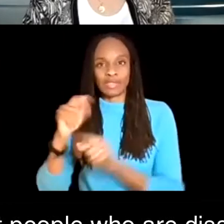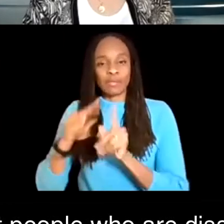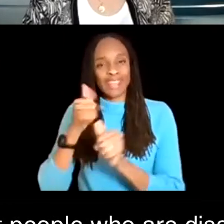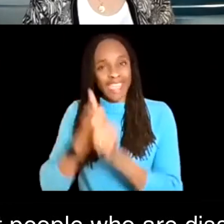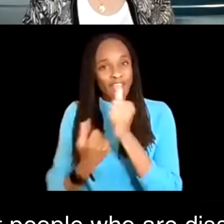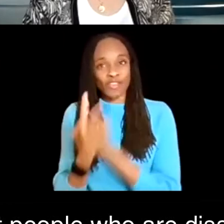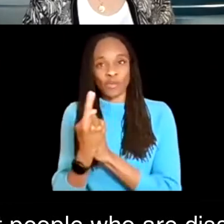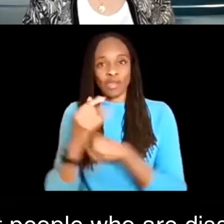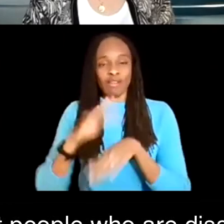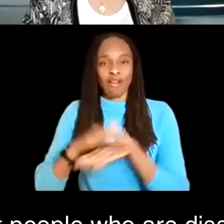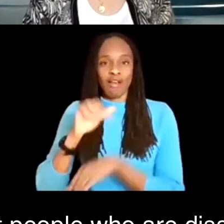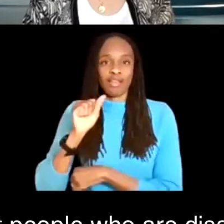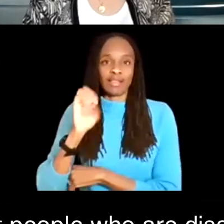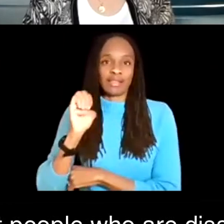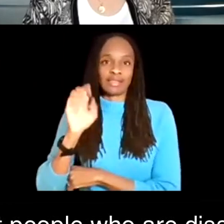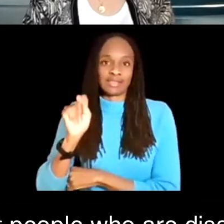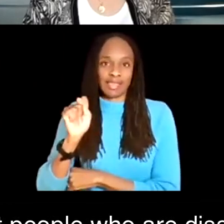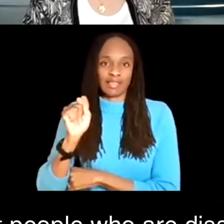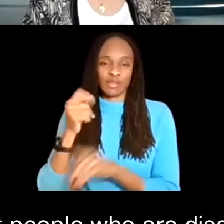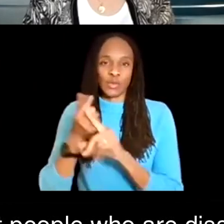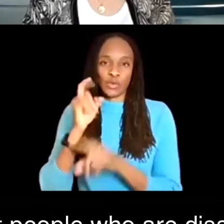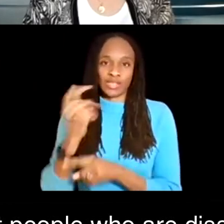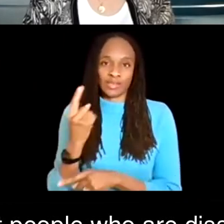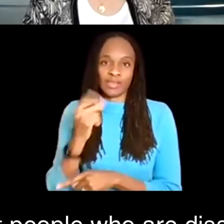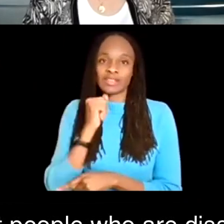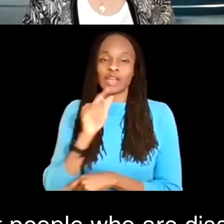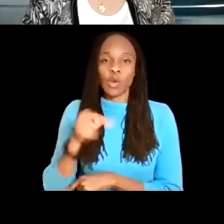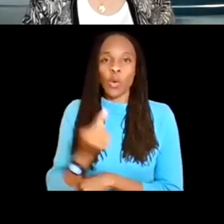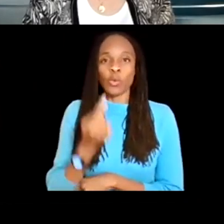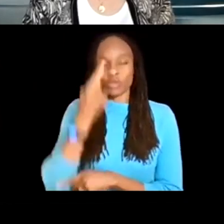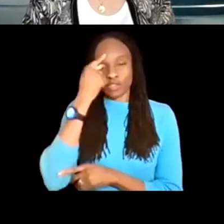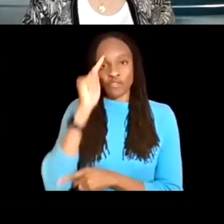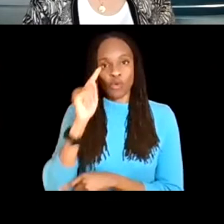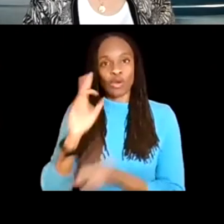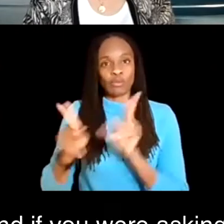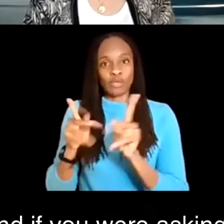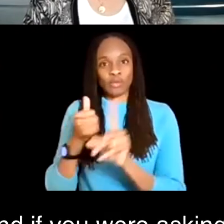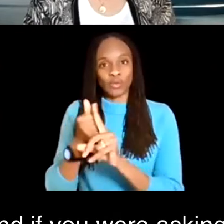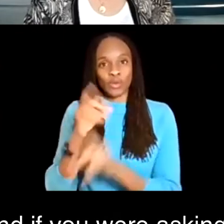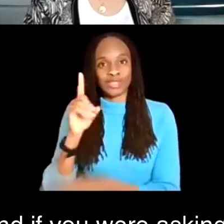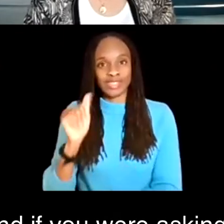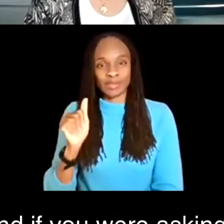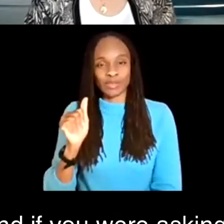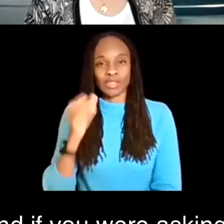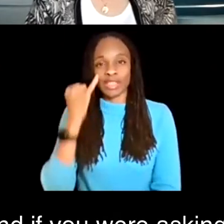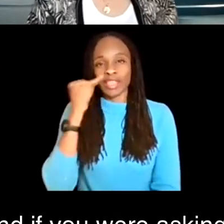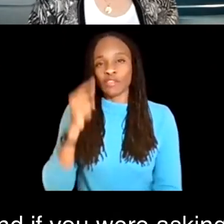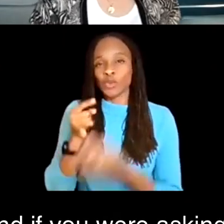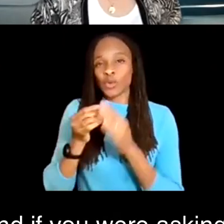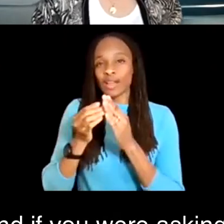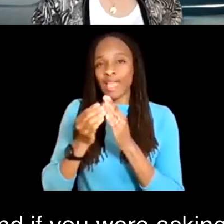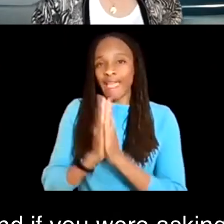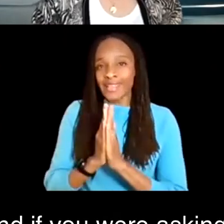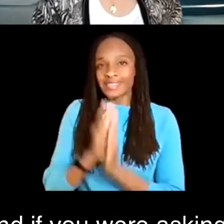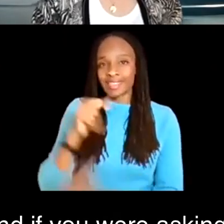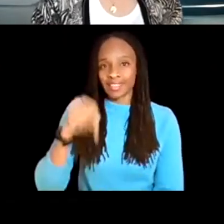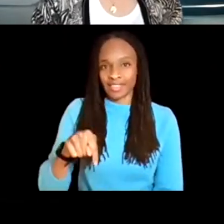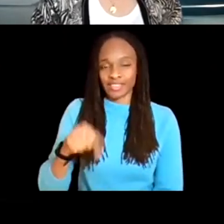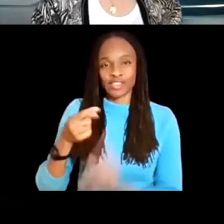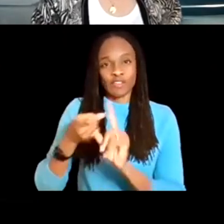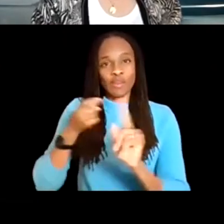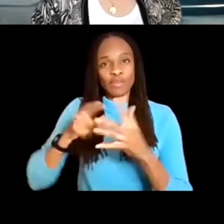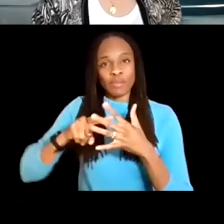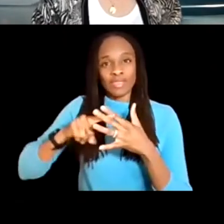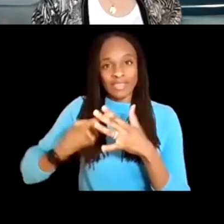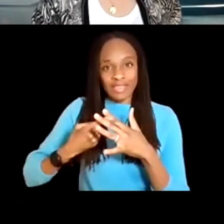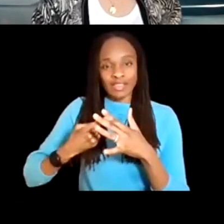Not just people who are disabled, have a chance to name it. Mm-hmm. And if you were asking this at the very beginning of